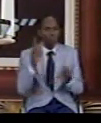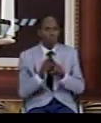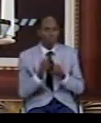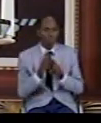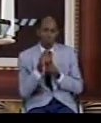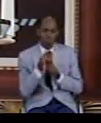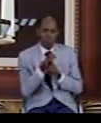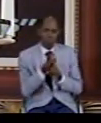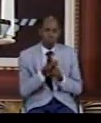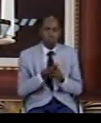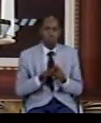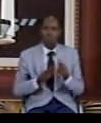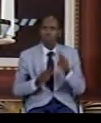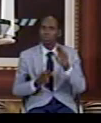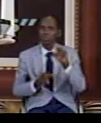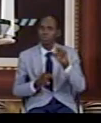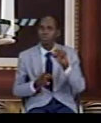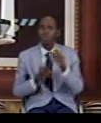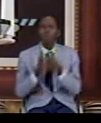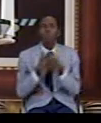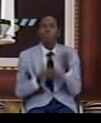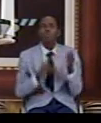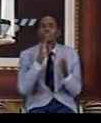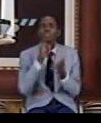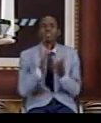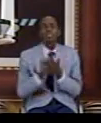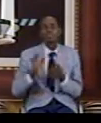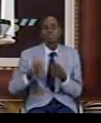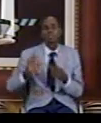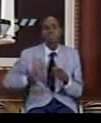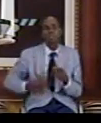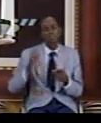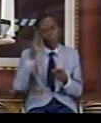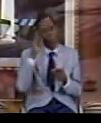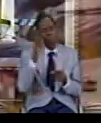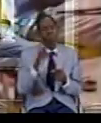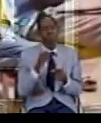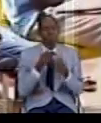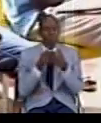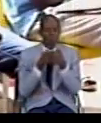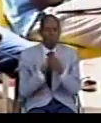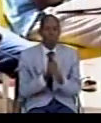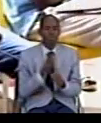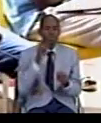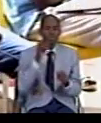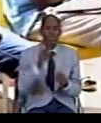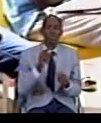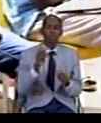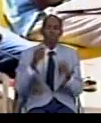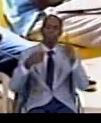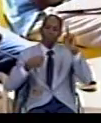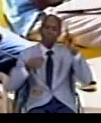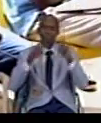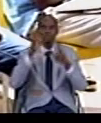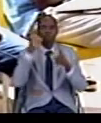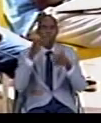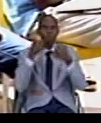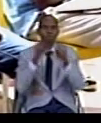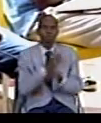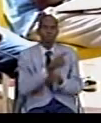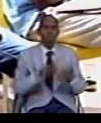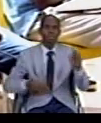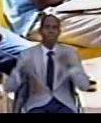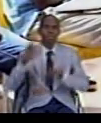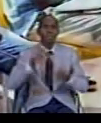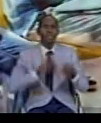down. What is that? That to thee, follow thou me, you will follow the Lord. I will follow